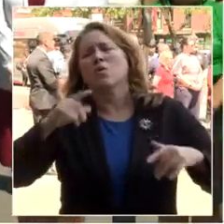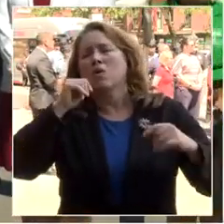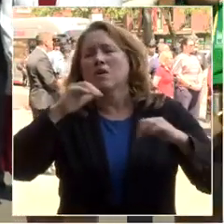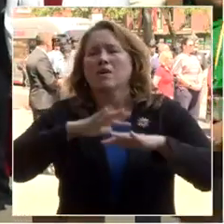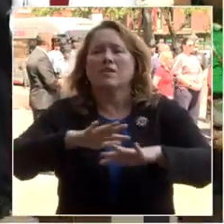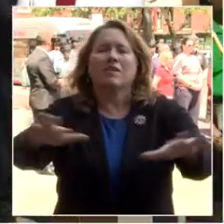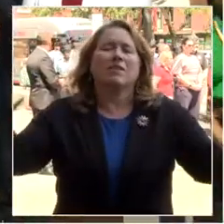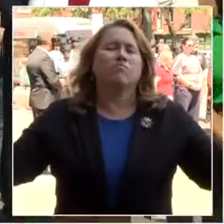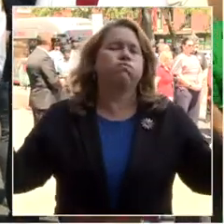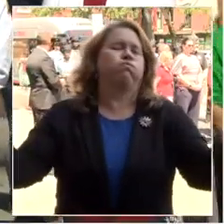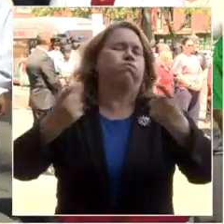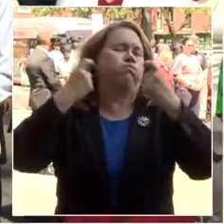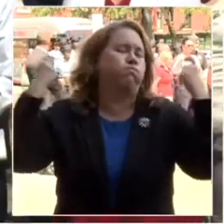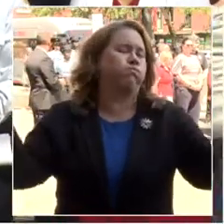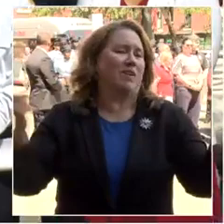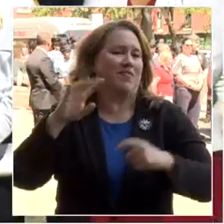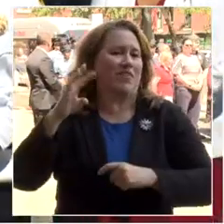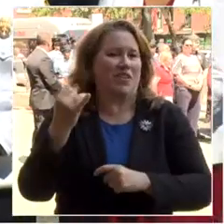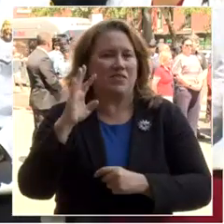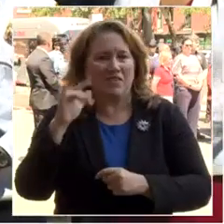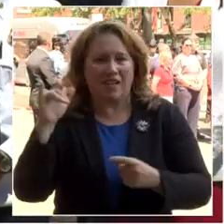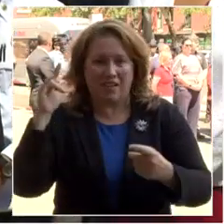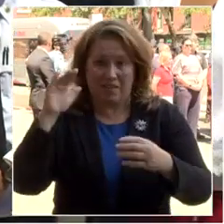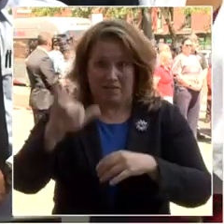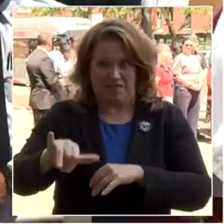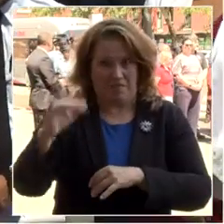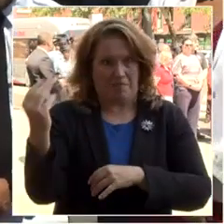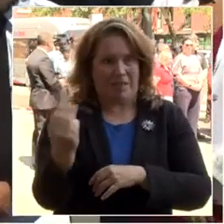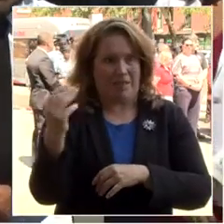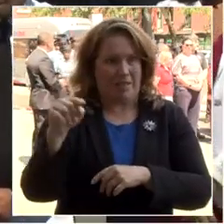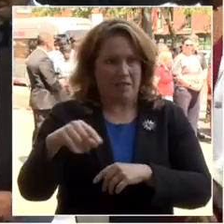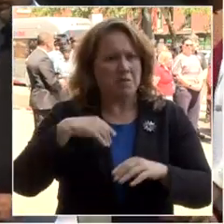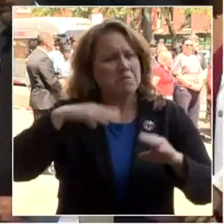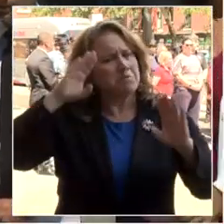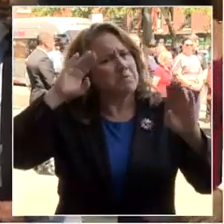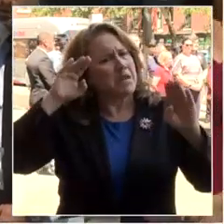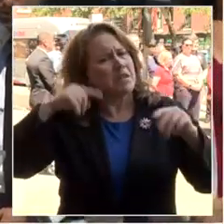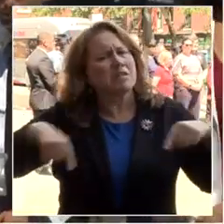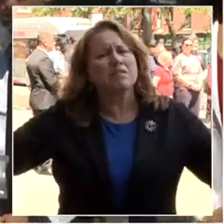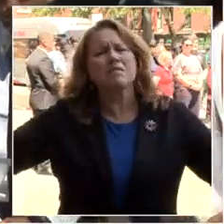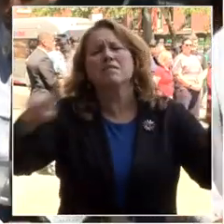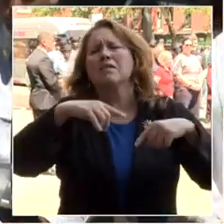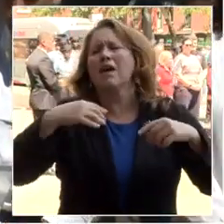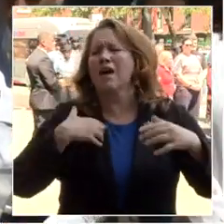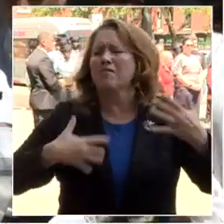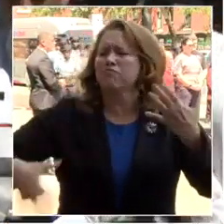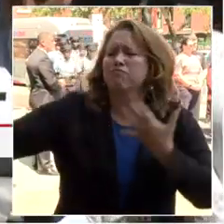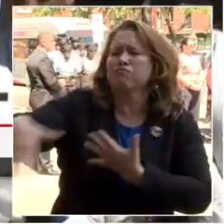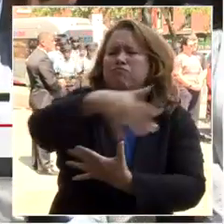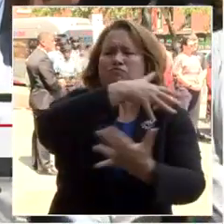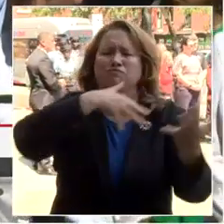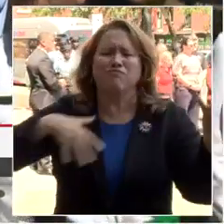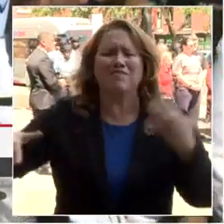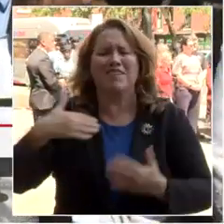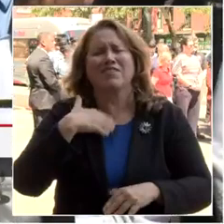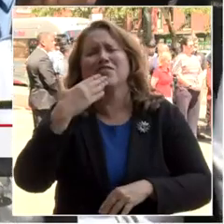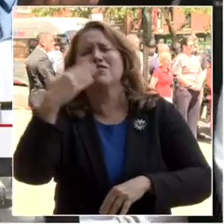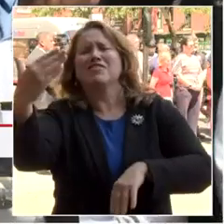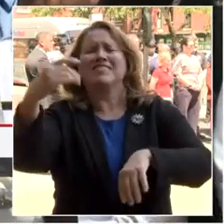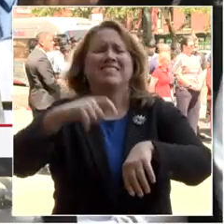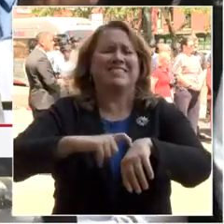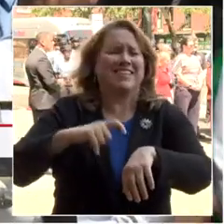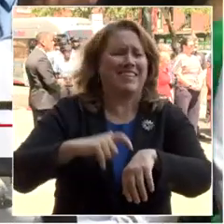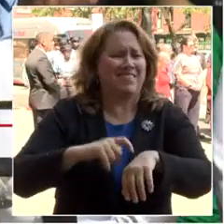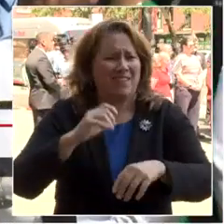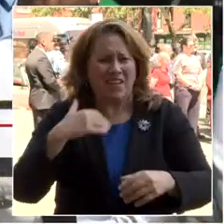obviously, this Monday. So we expect people to be out enjoying themselves throughout the weekend. So